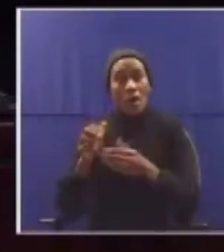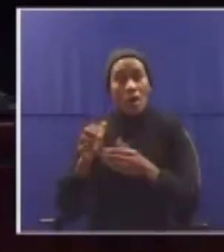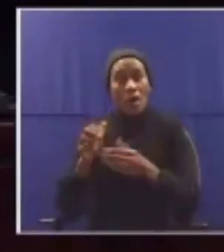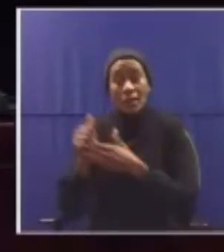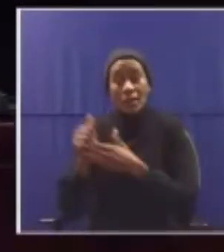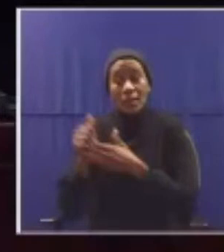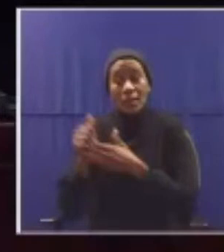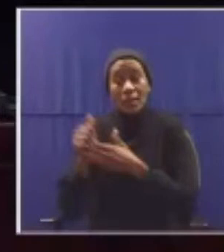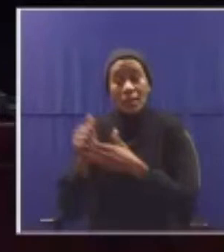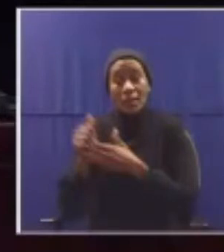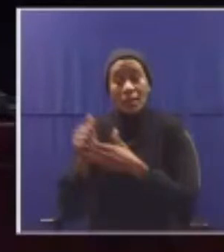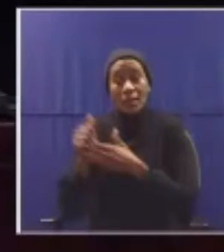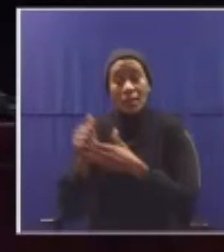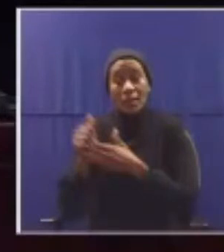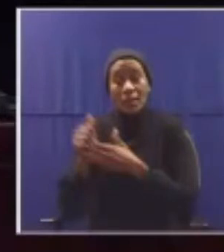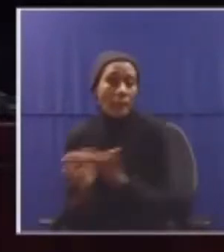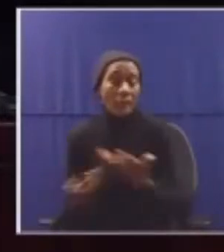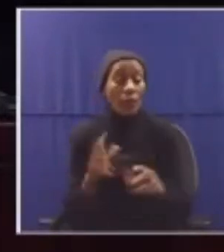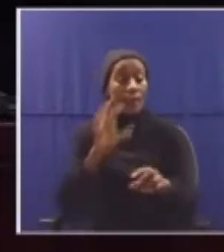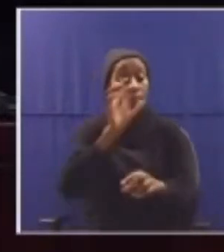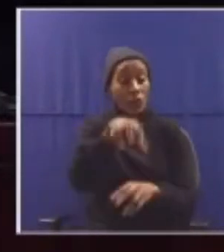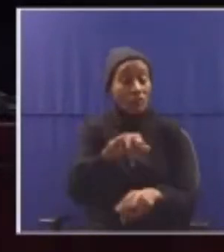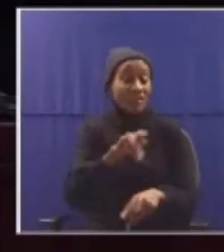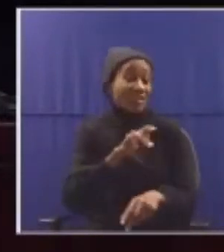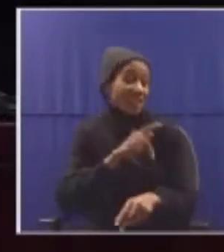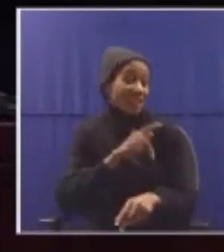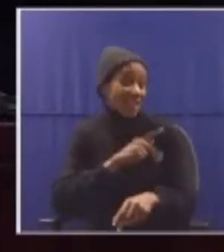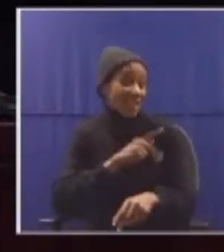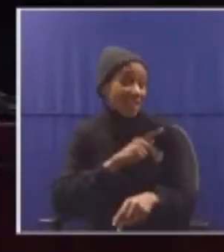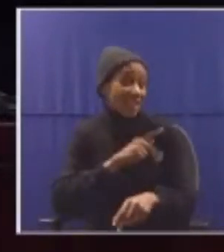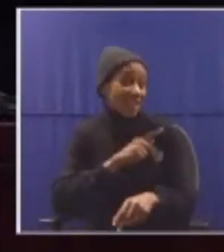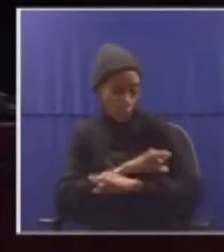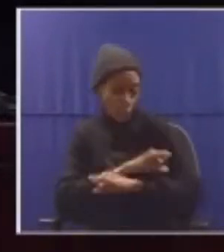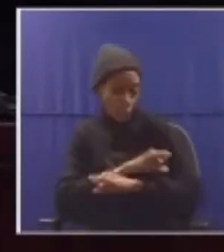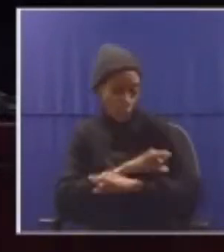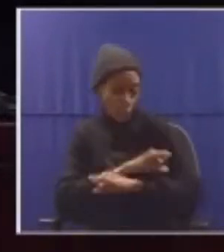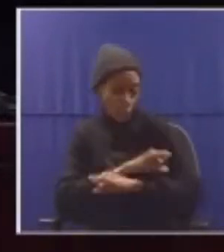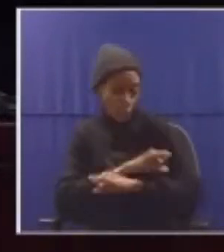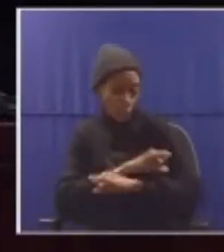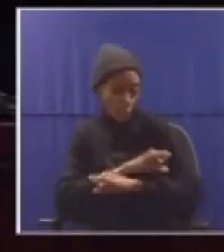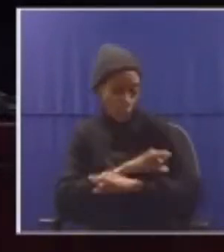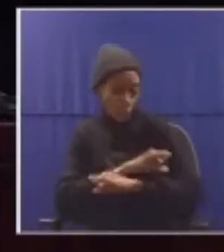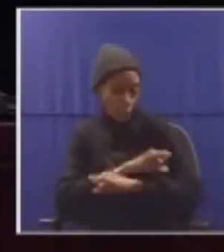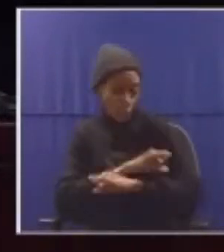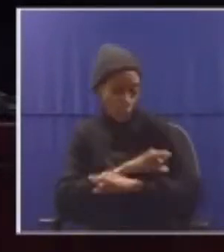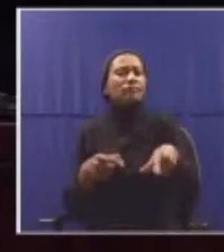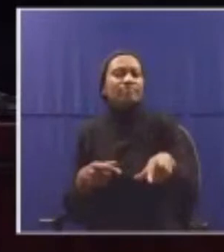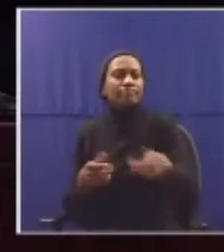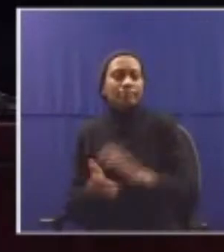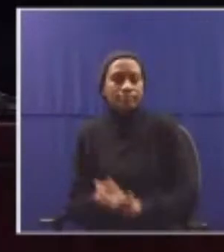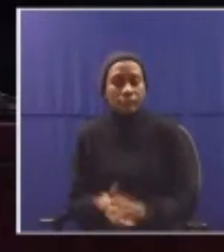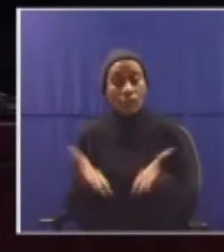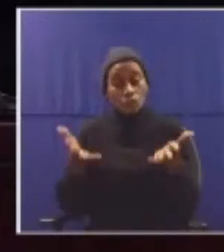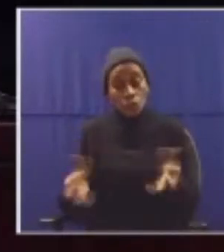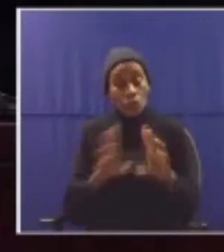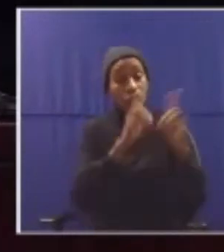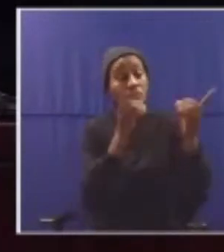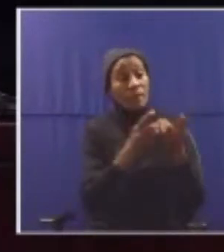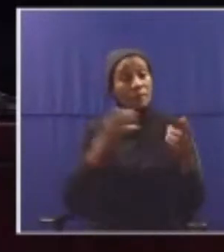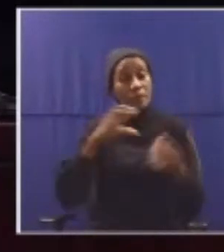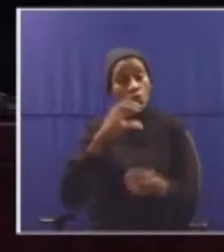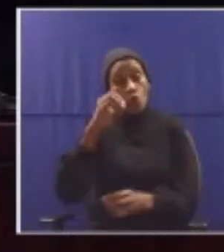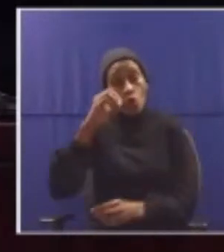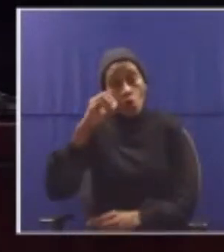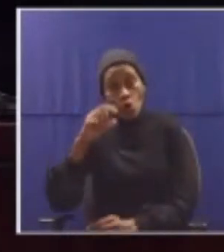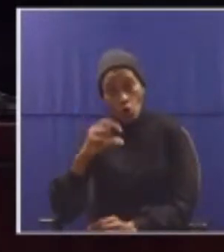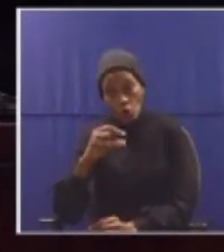like KwaZulu-Natal, remains a serious concern to us. In this regard, the Department of